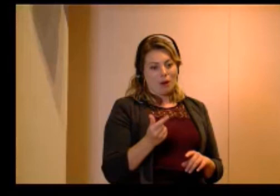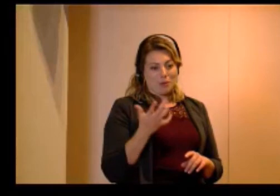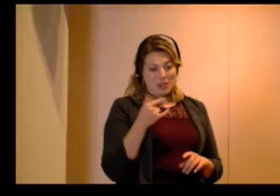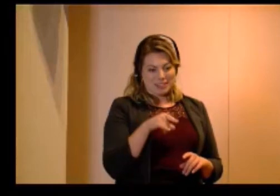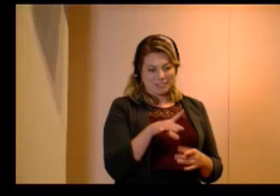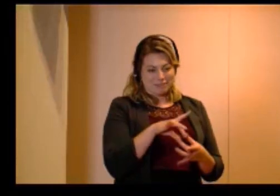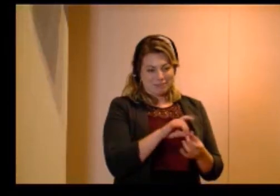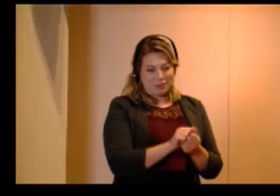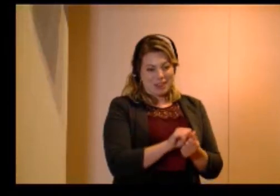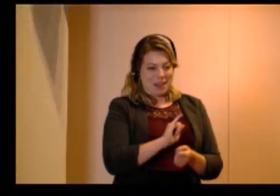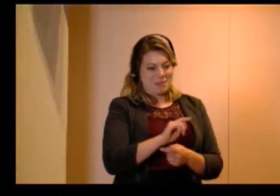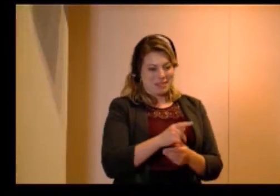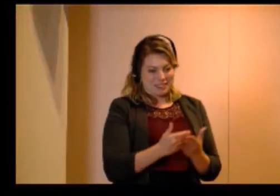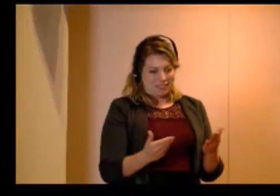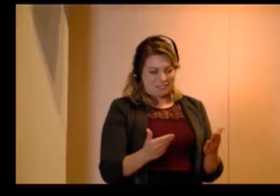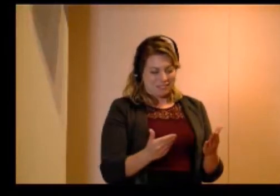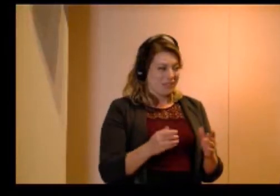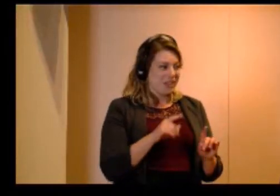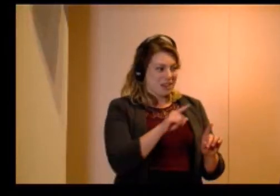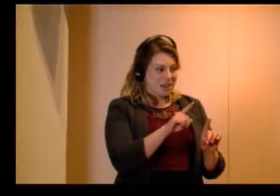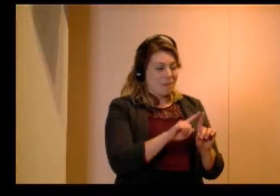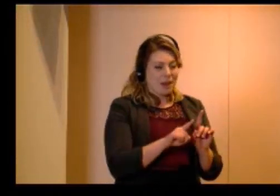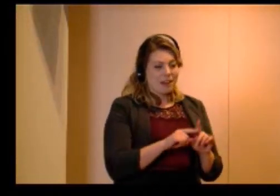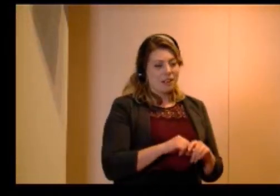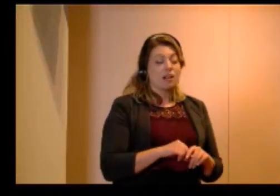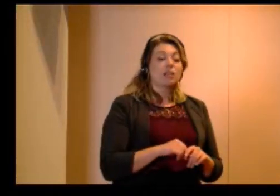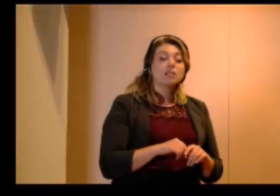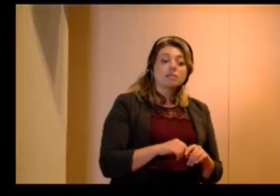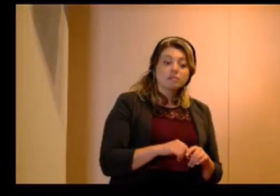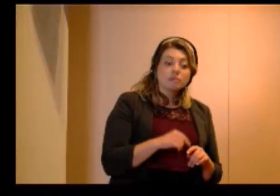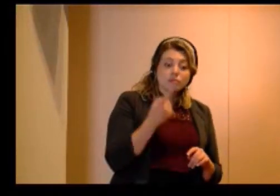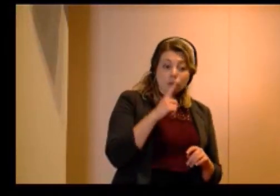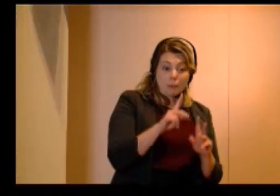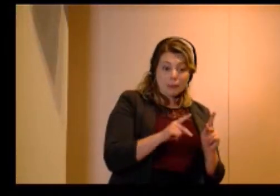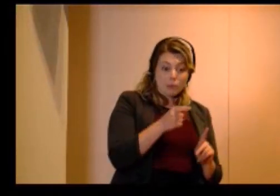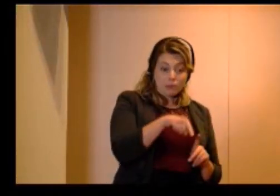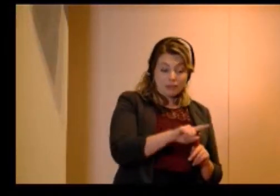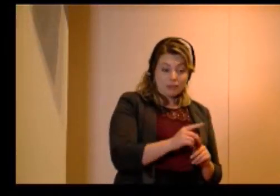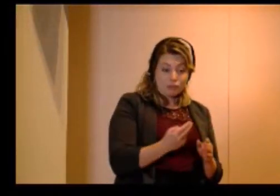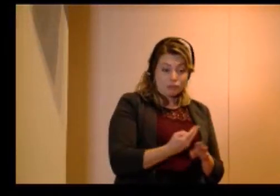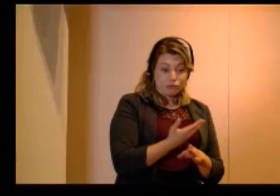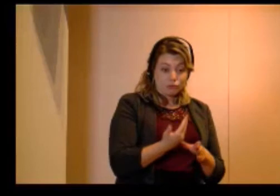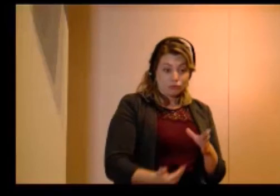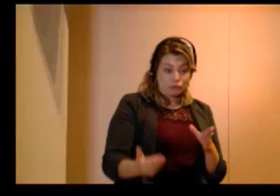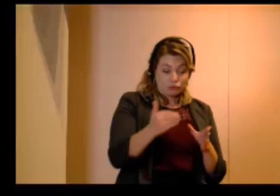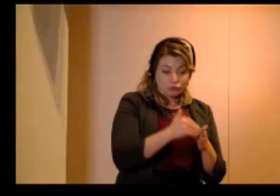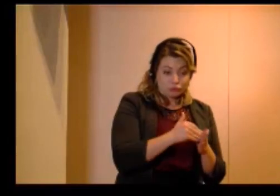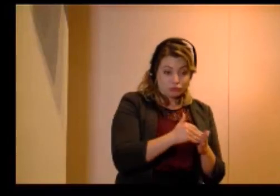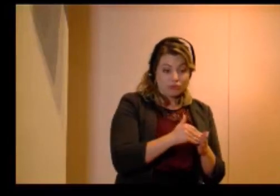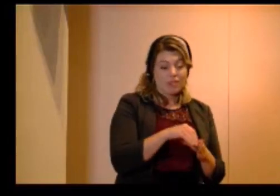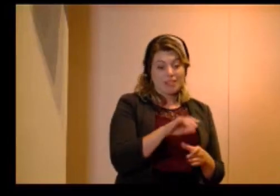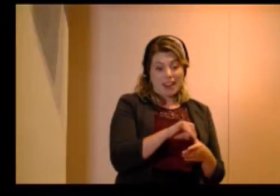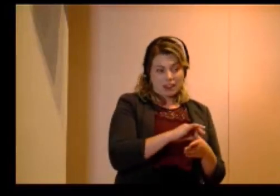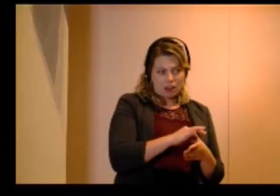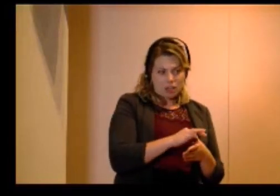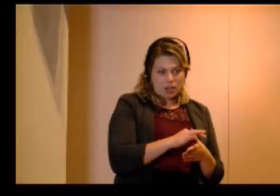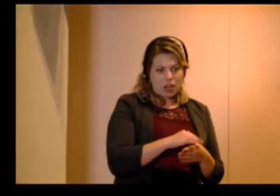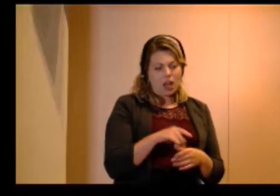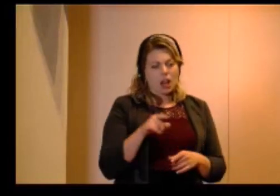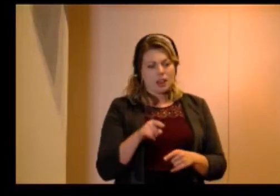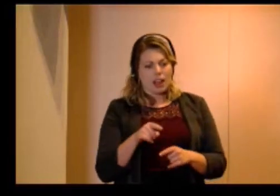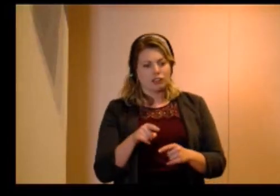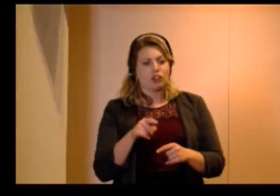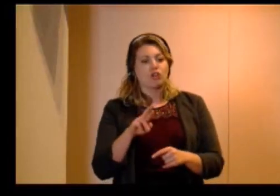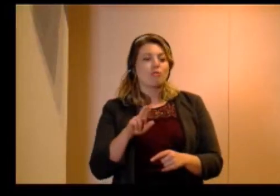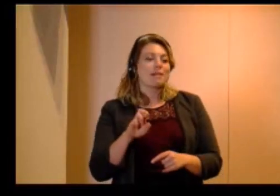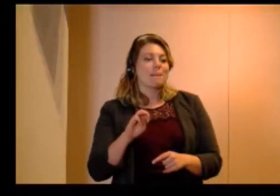stuff. But in terms of people when they reuse content and when they remix it, and how do you differentiate